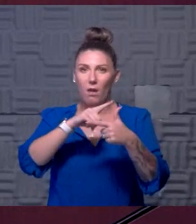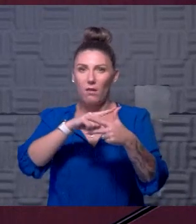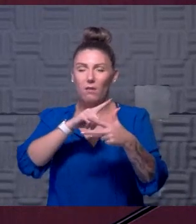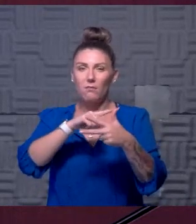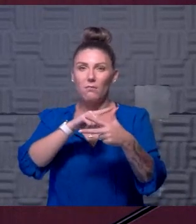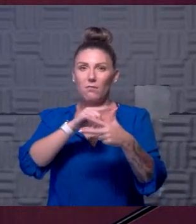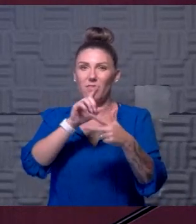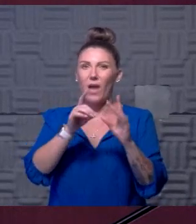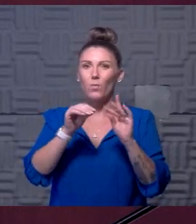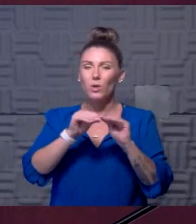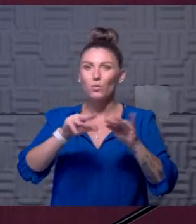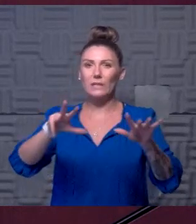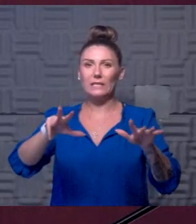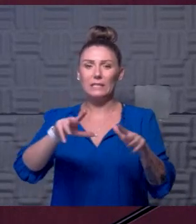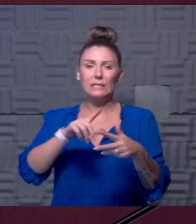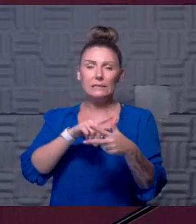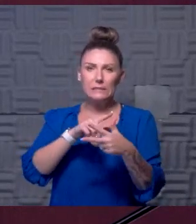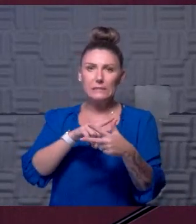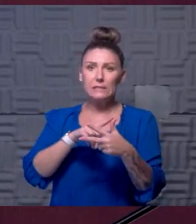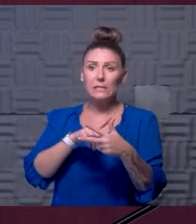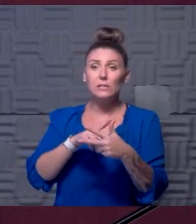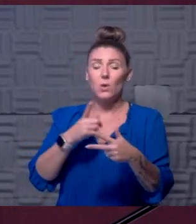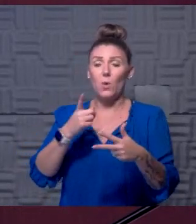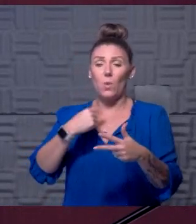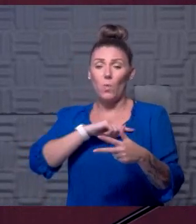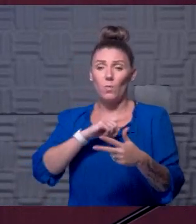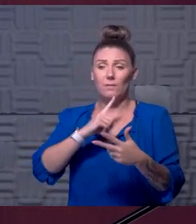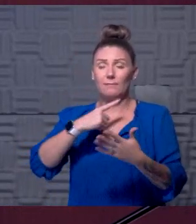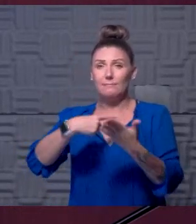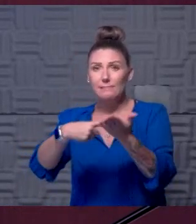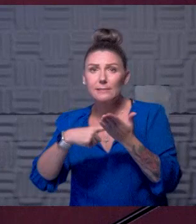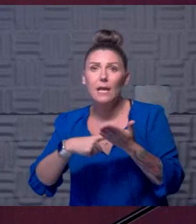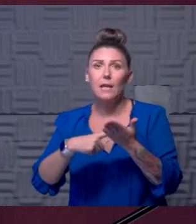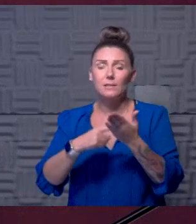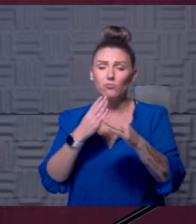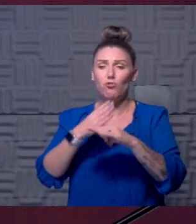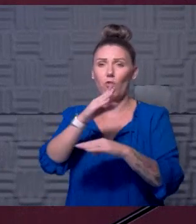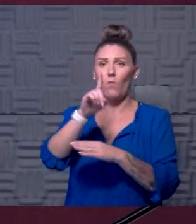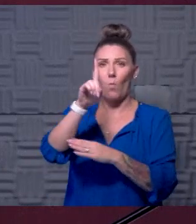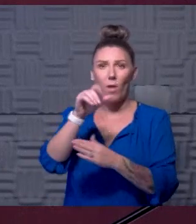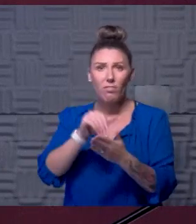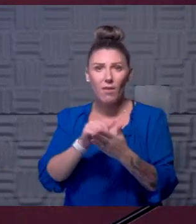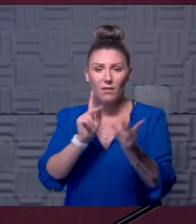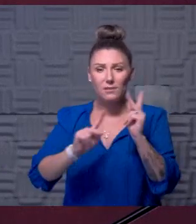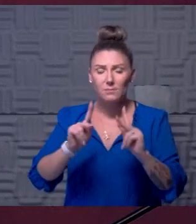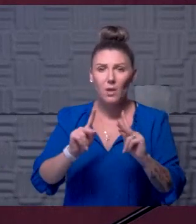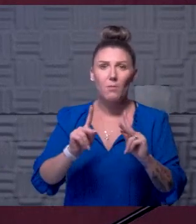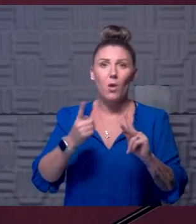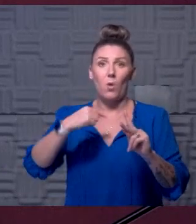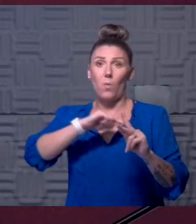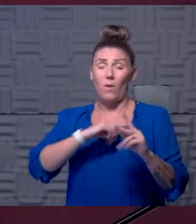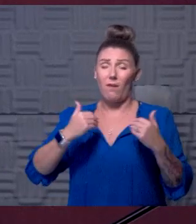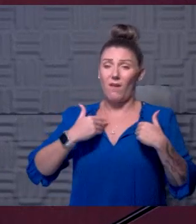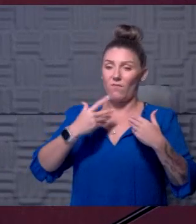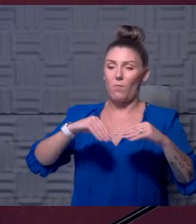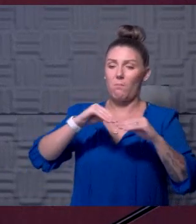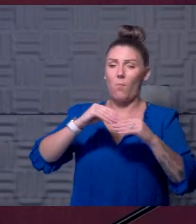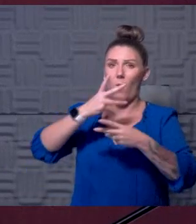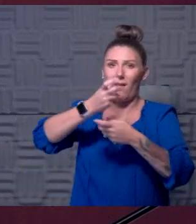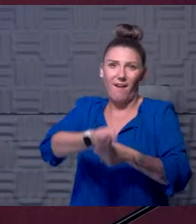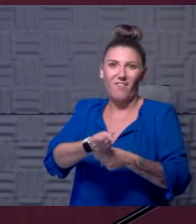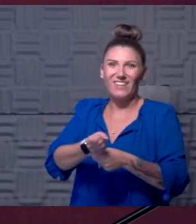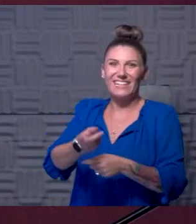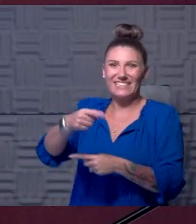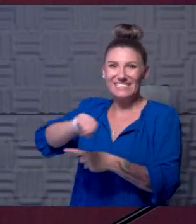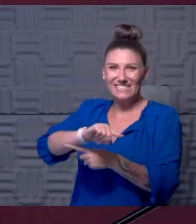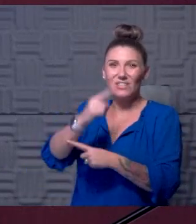so the wealth of data that we talked about in over 1,000 individuals, we have the AZ, that gives me even more confidence to move on to the next